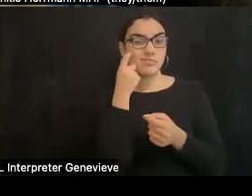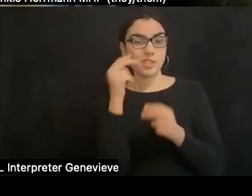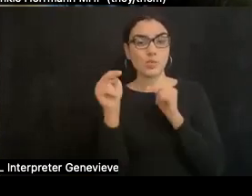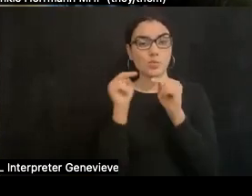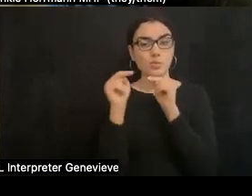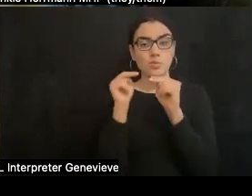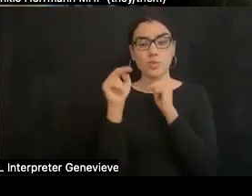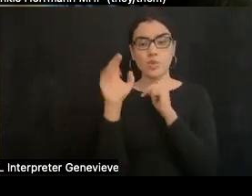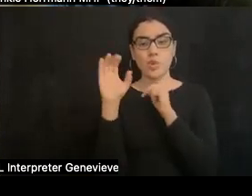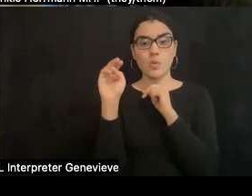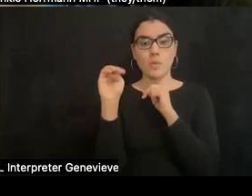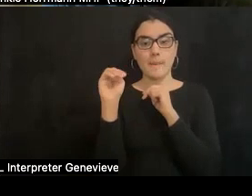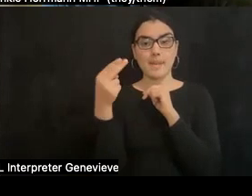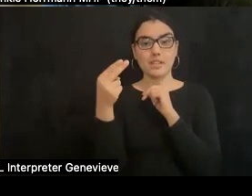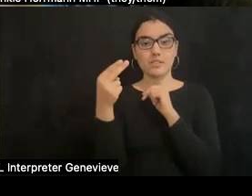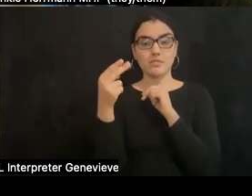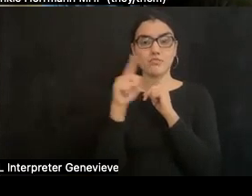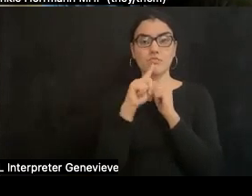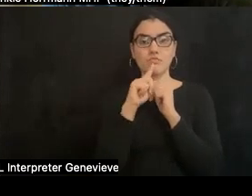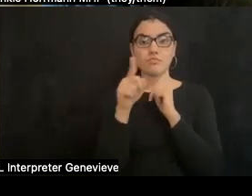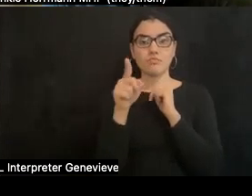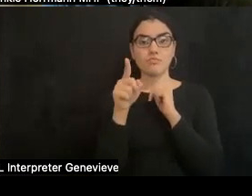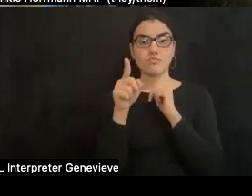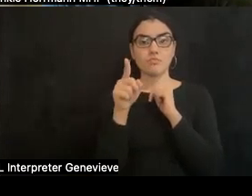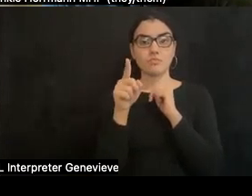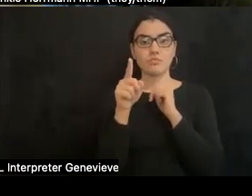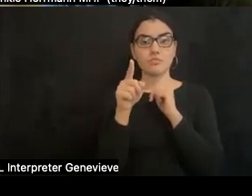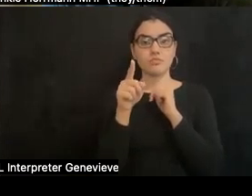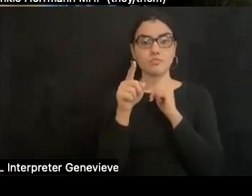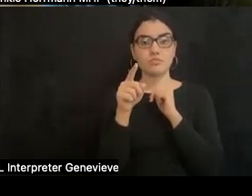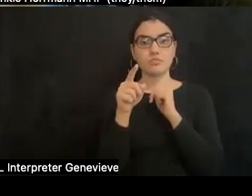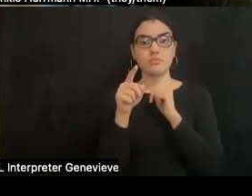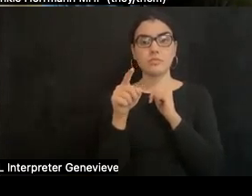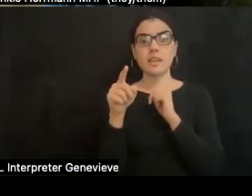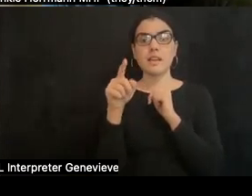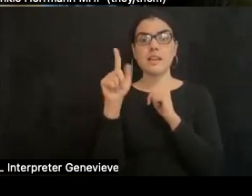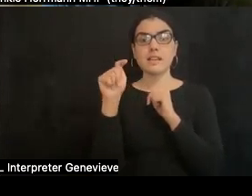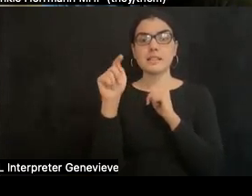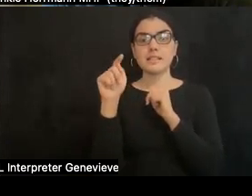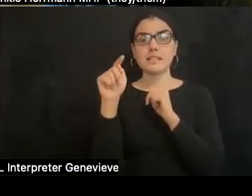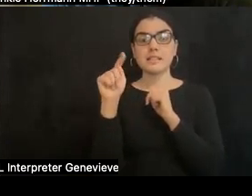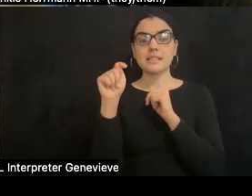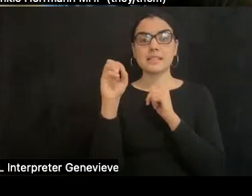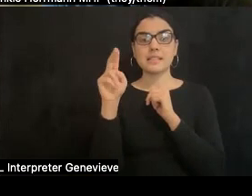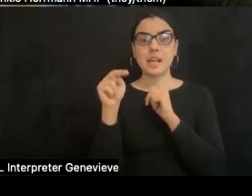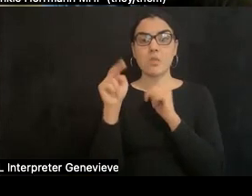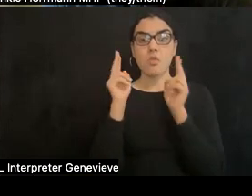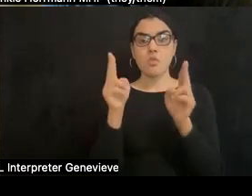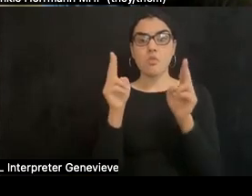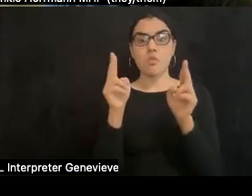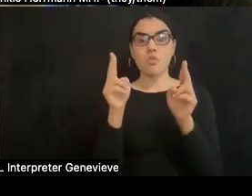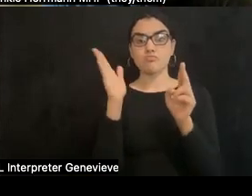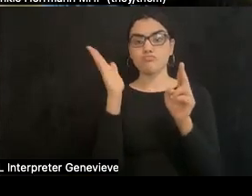negotiated with OMH to bring a town hall / training about the new core